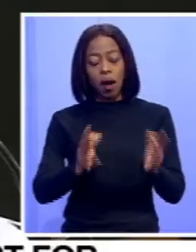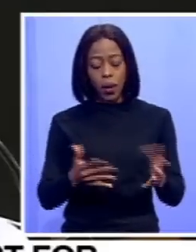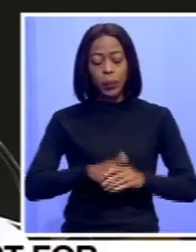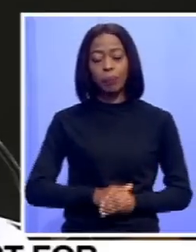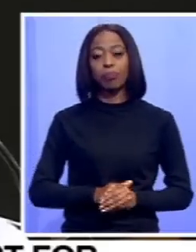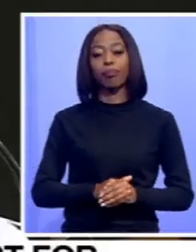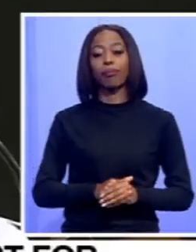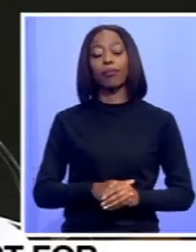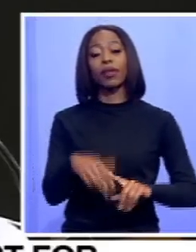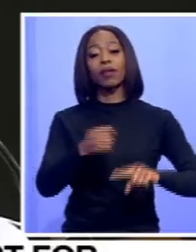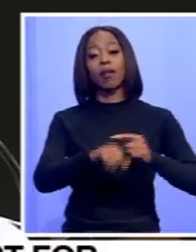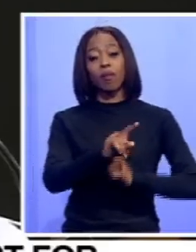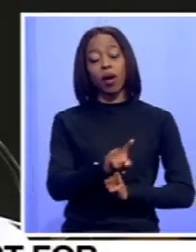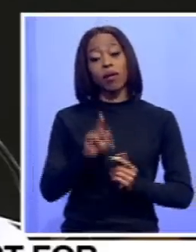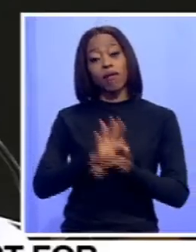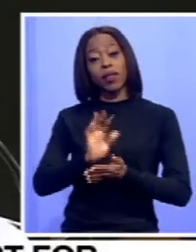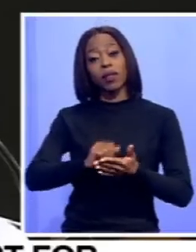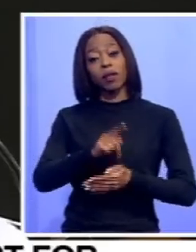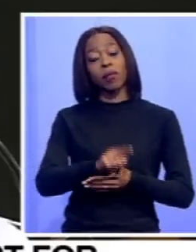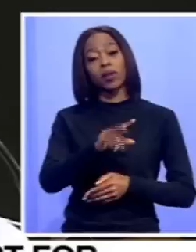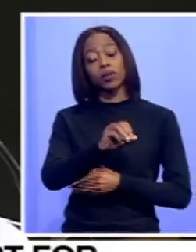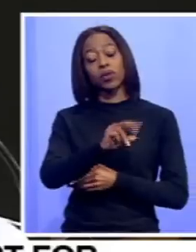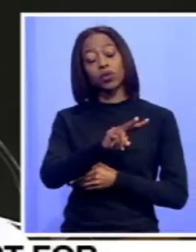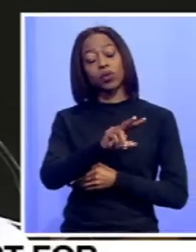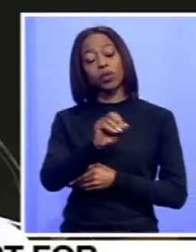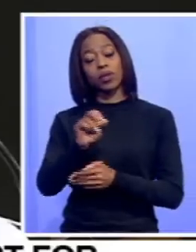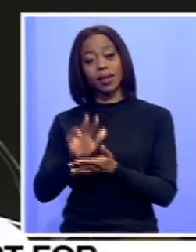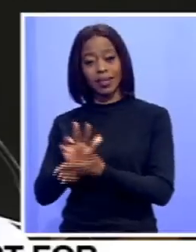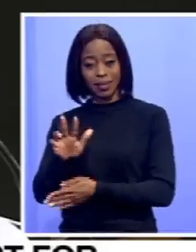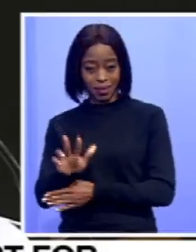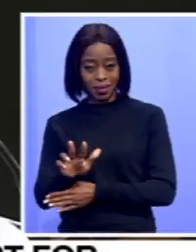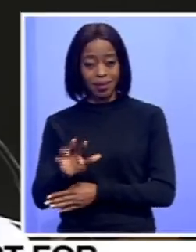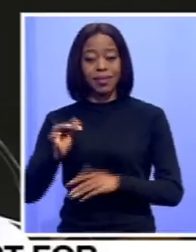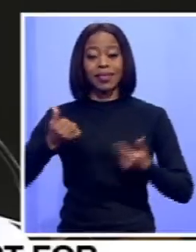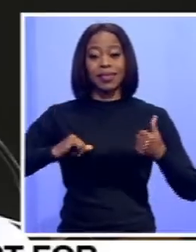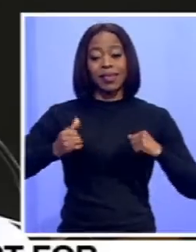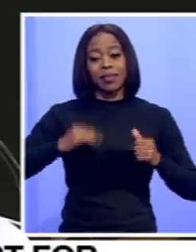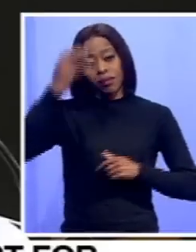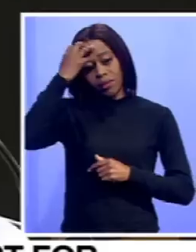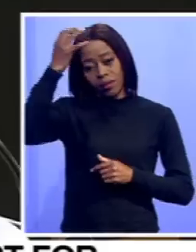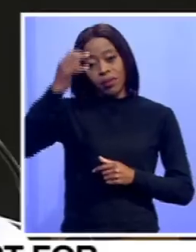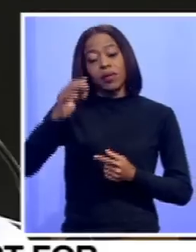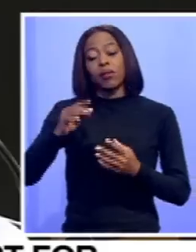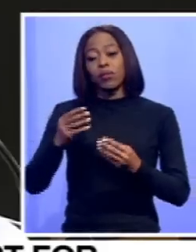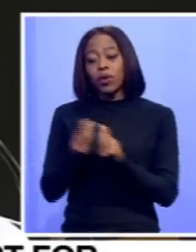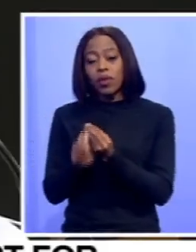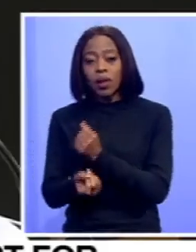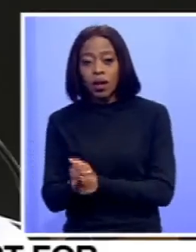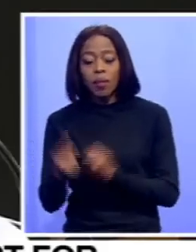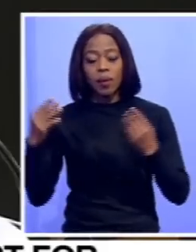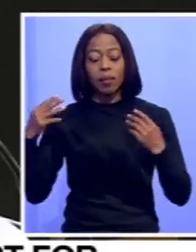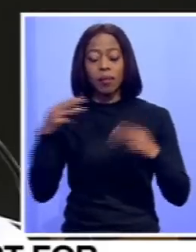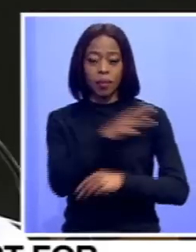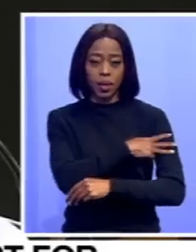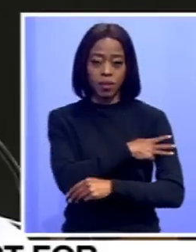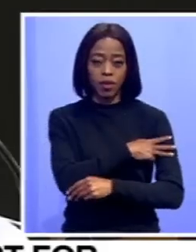1. On 14 April 2018, he was the acting section head for incident management and the protection and security